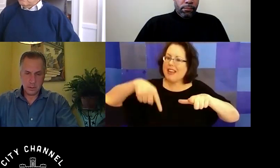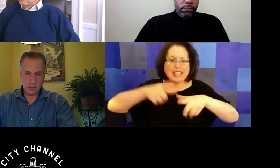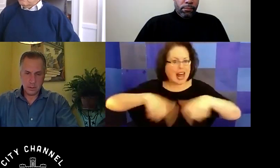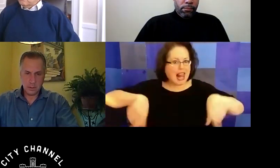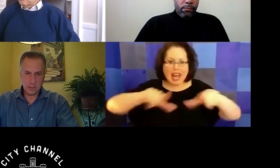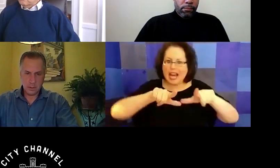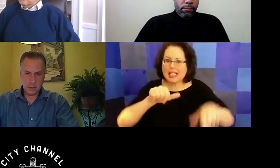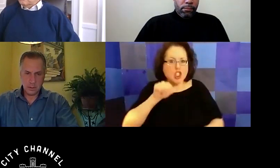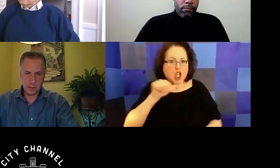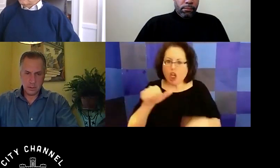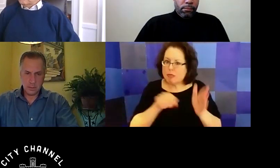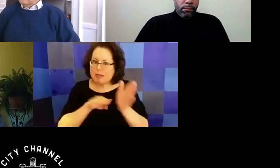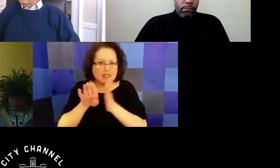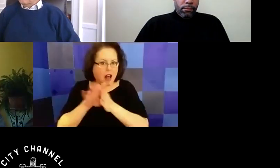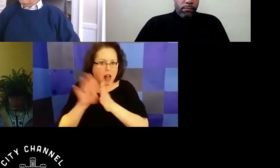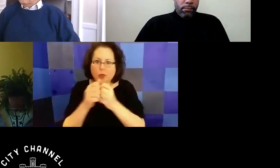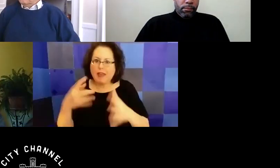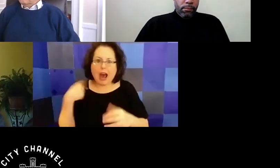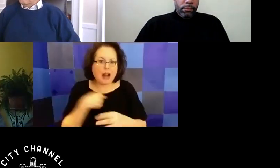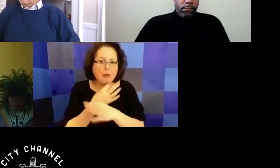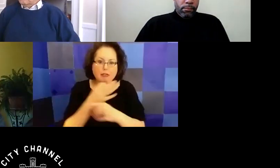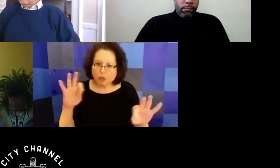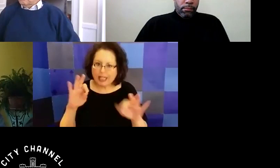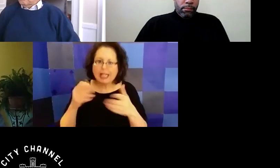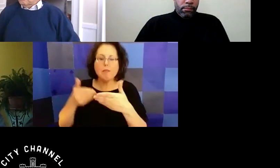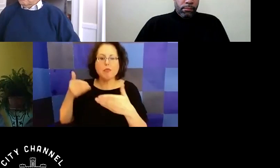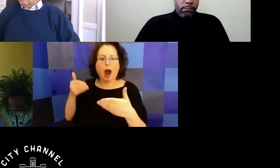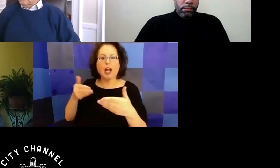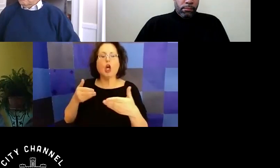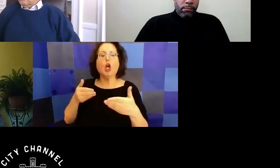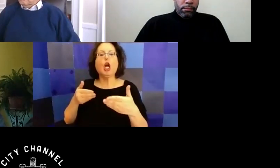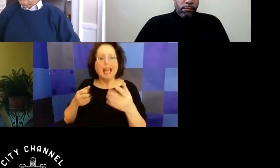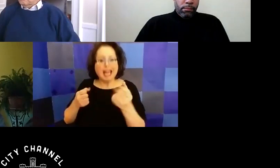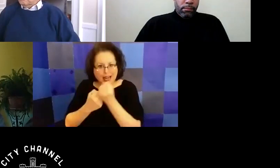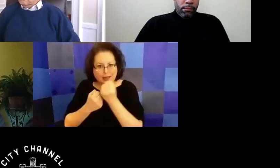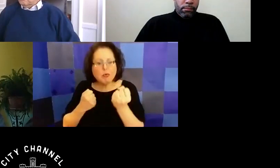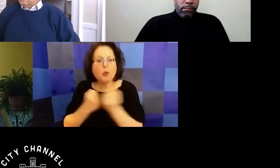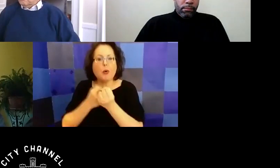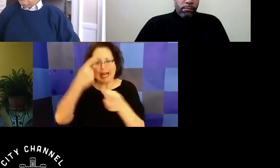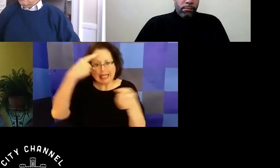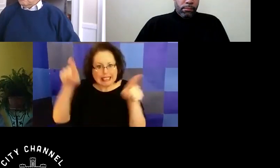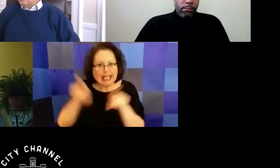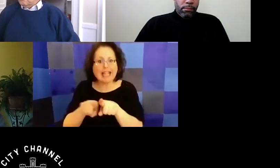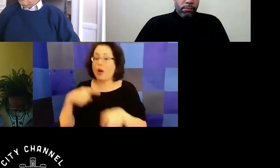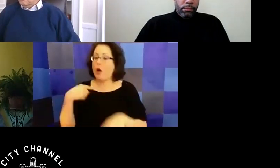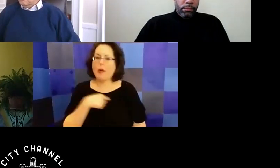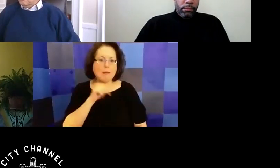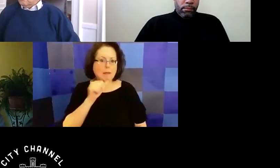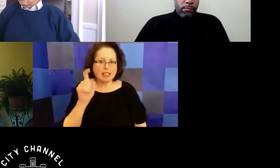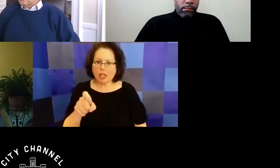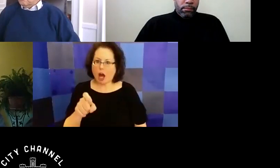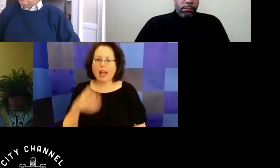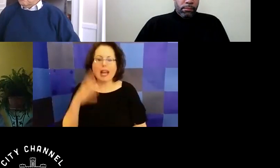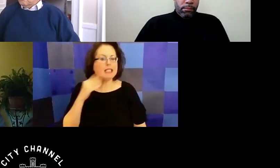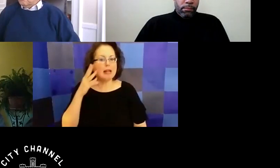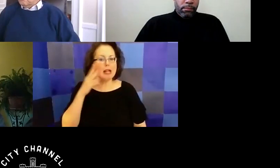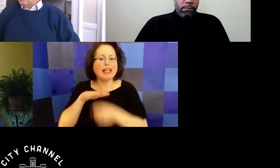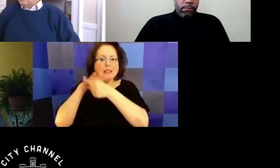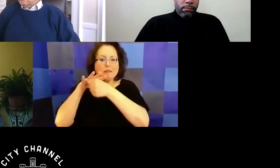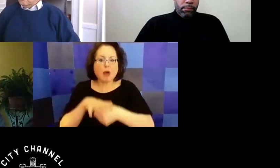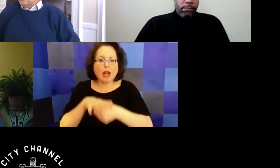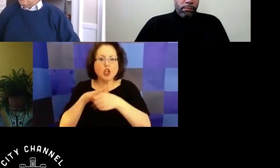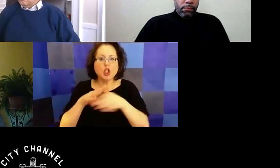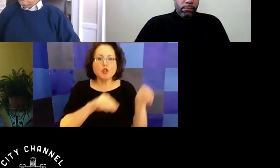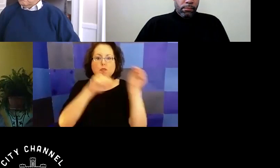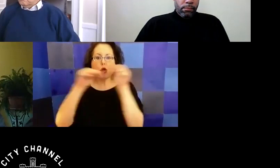without our free, prior, and informed consent. We must not experience the pressures to move from our